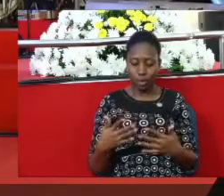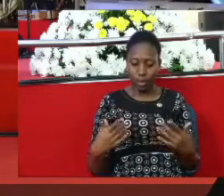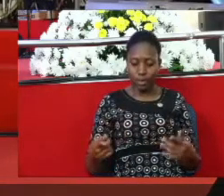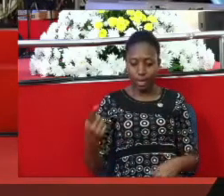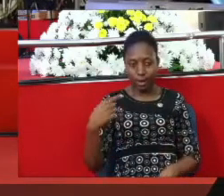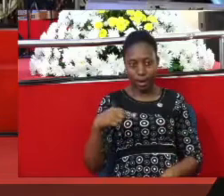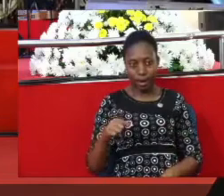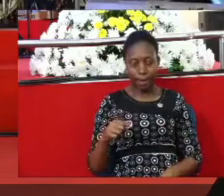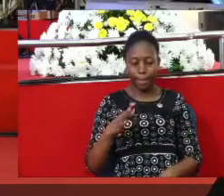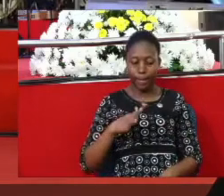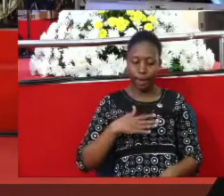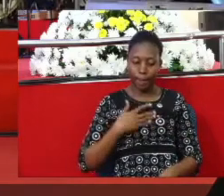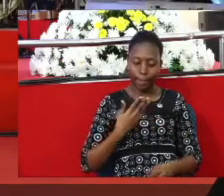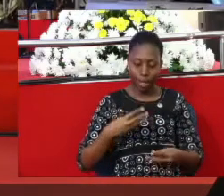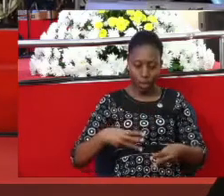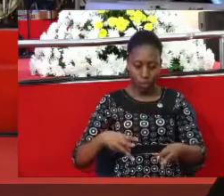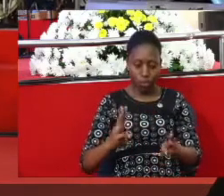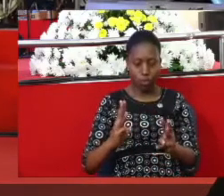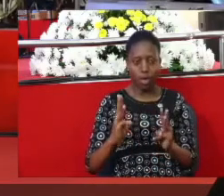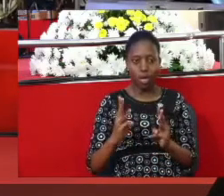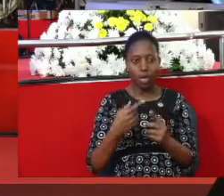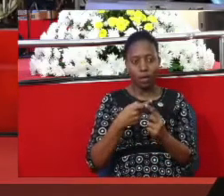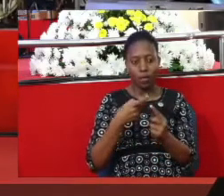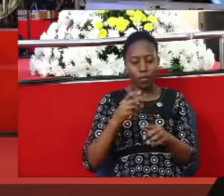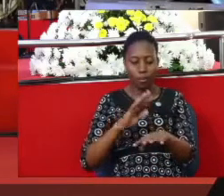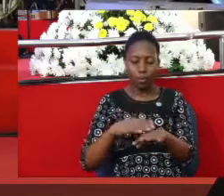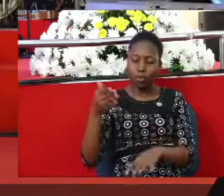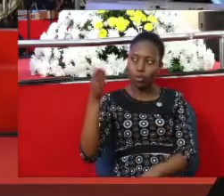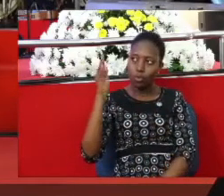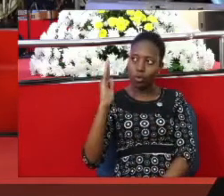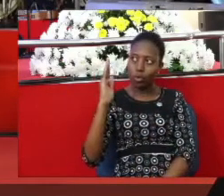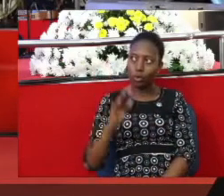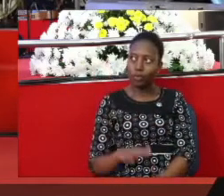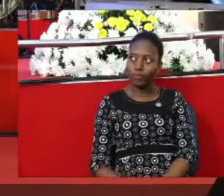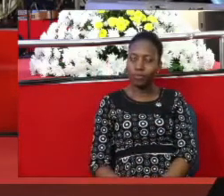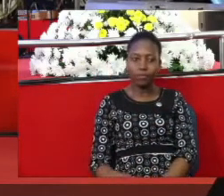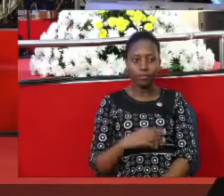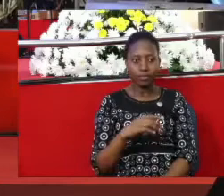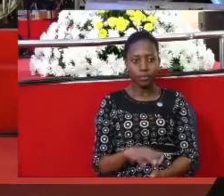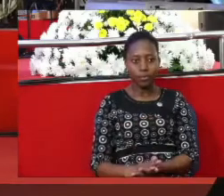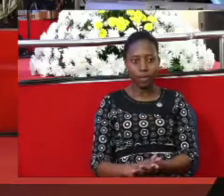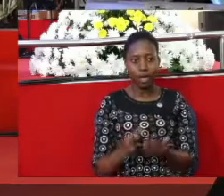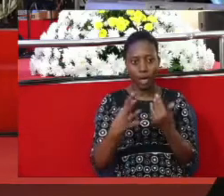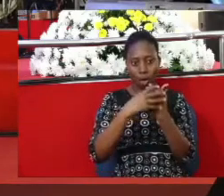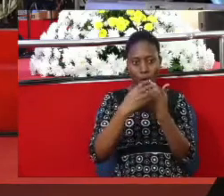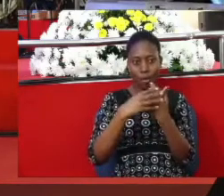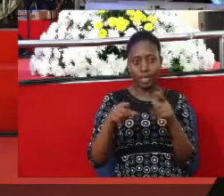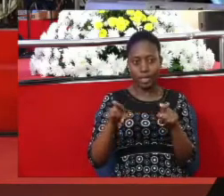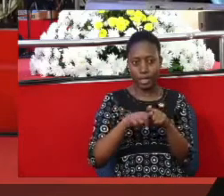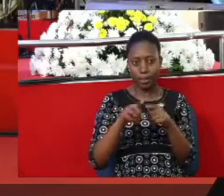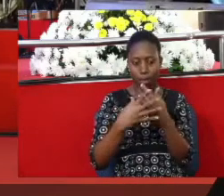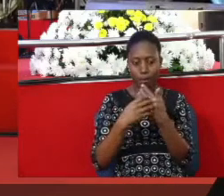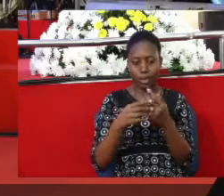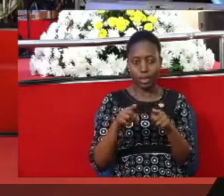are coming my way from my good God. Why don't you say that after me? Good things